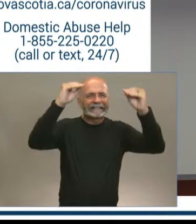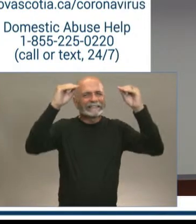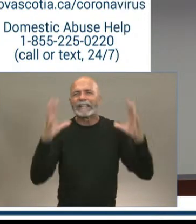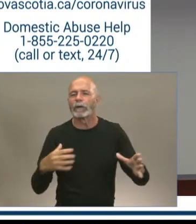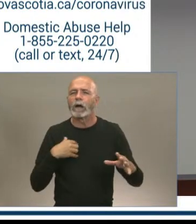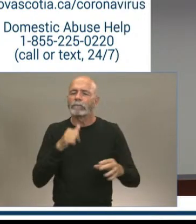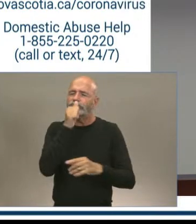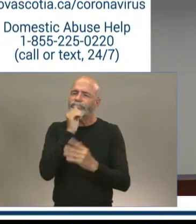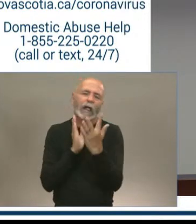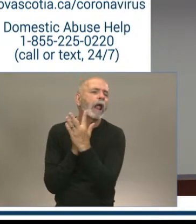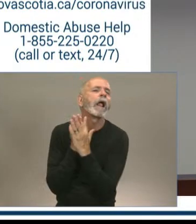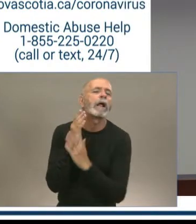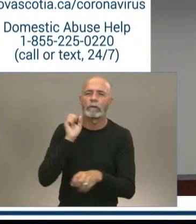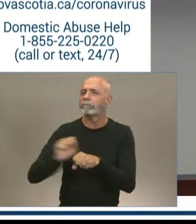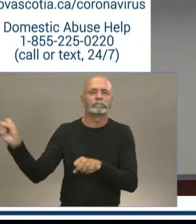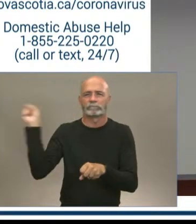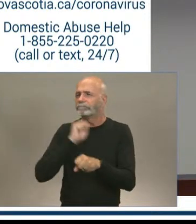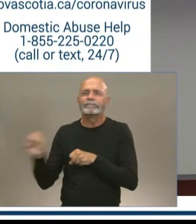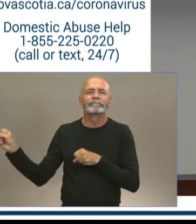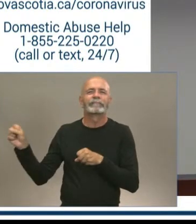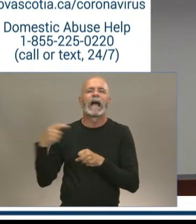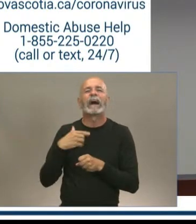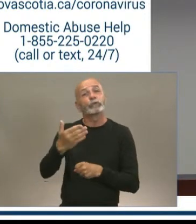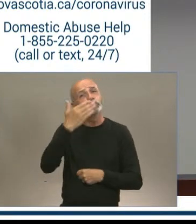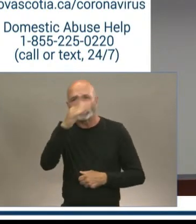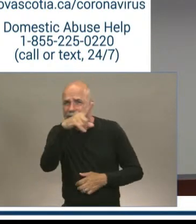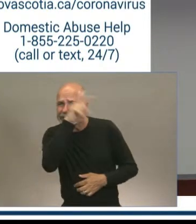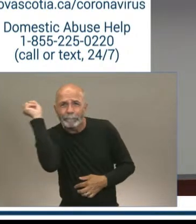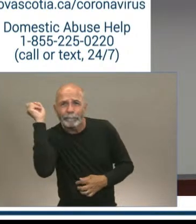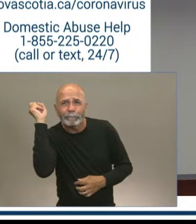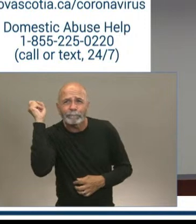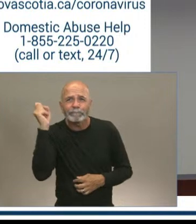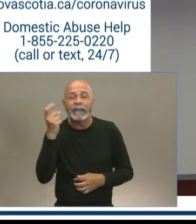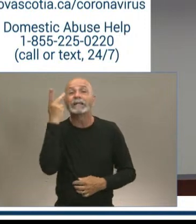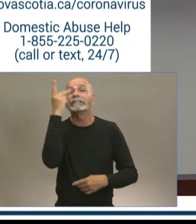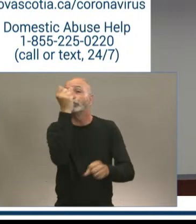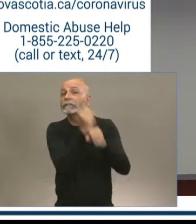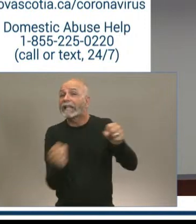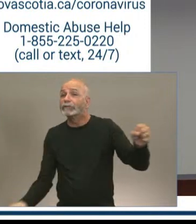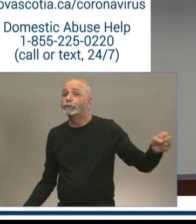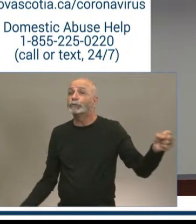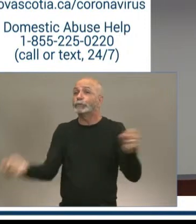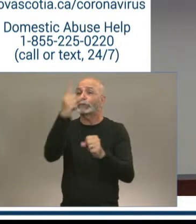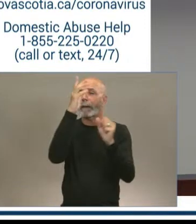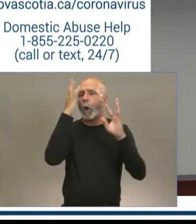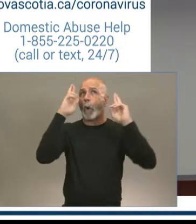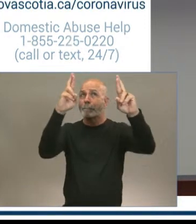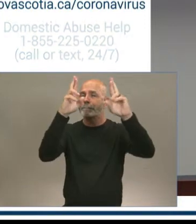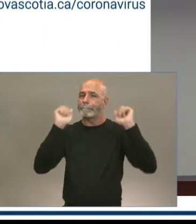keeping each other safe. Have a good summer, and we'll come back next year with a much more normal school year. Thank you.